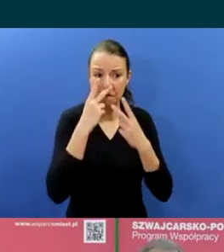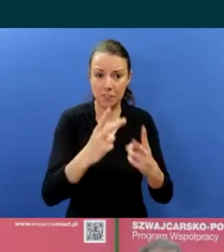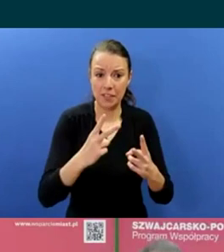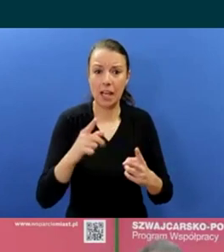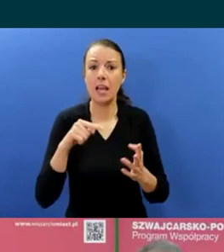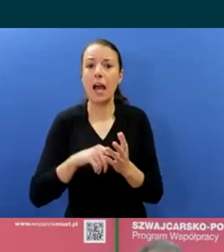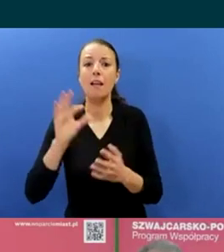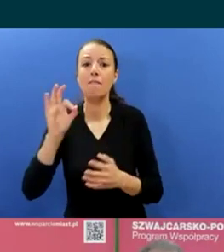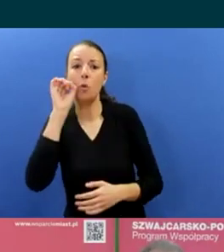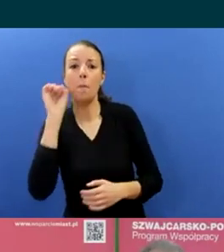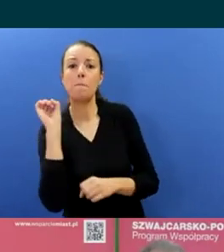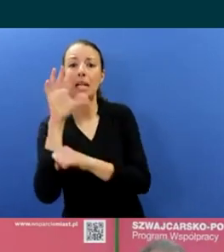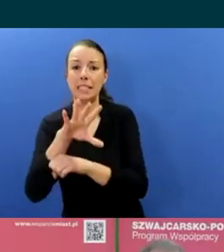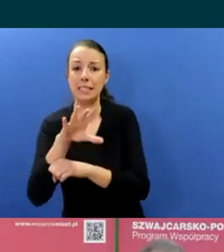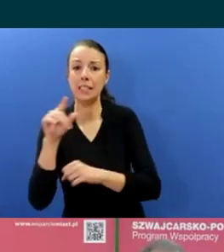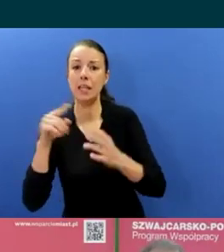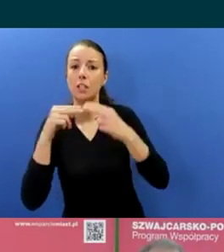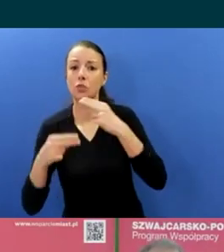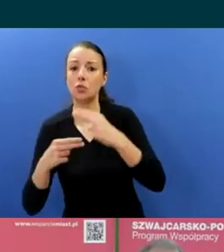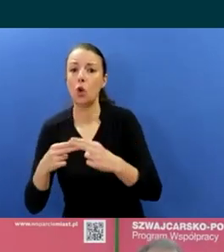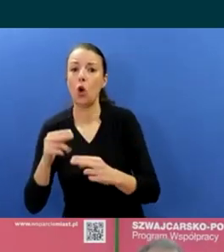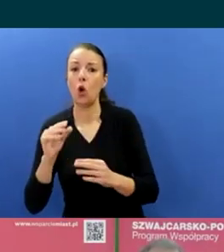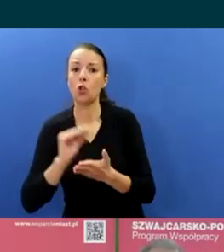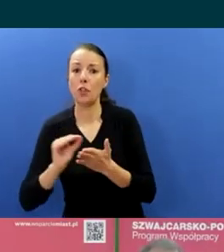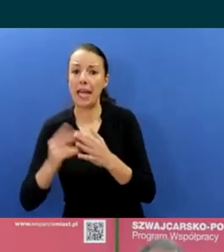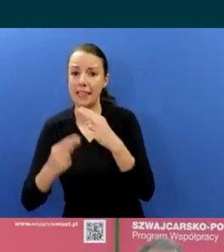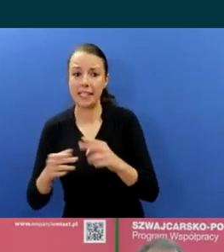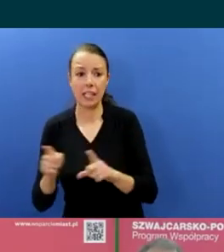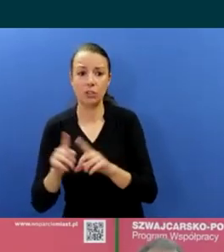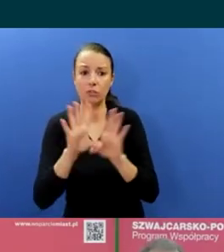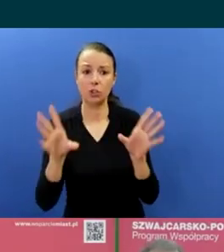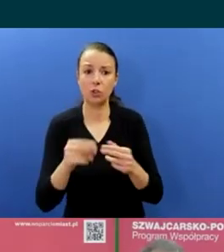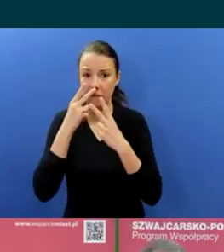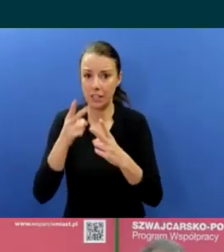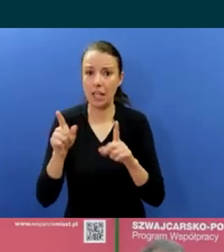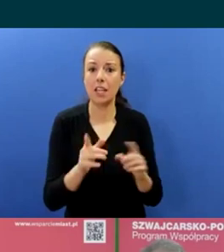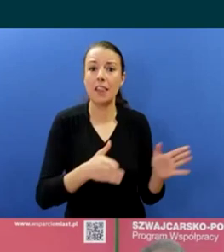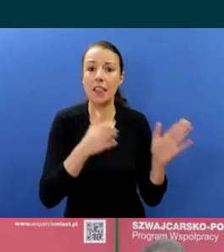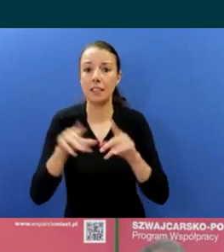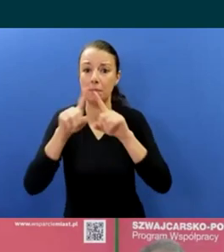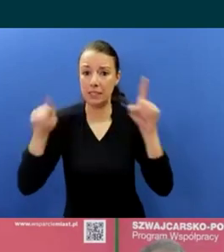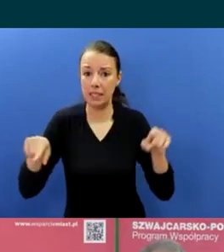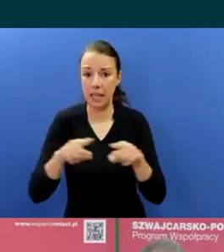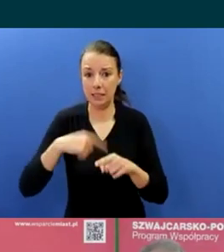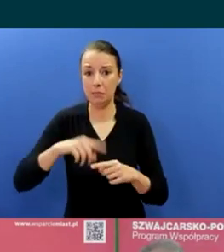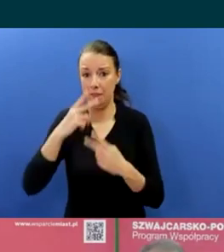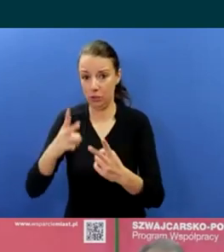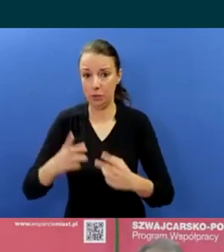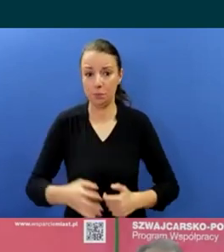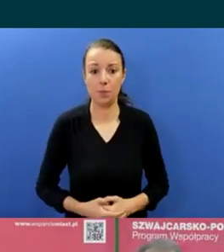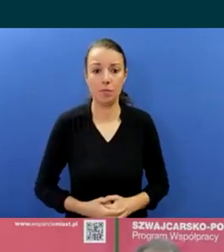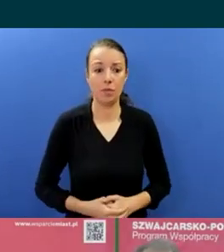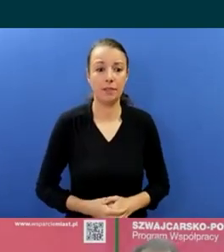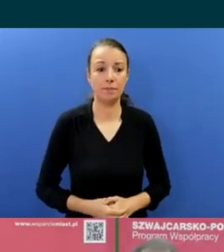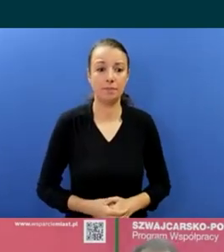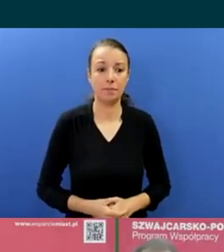presentation in the presenter's mode. w trybie prezentera, także widzimy kolejne slajdy. So we see also next slides. Oh,